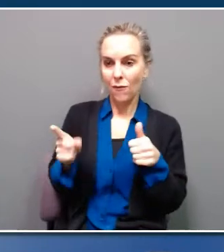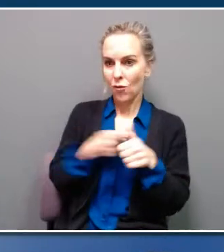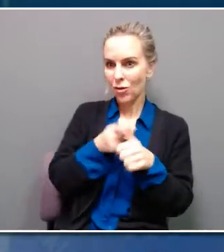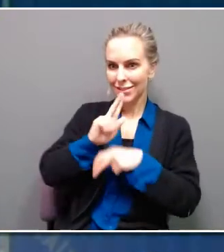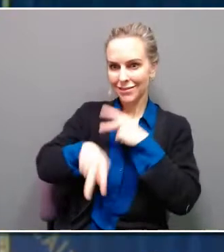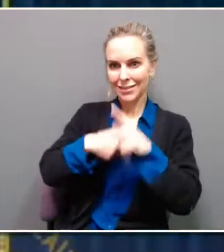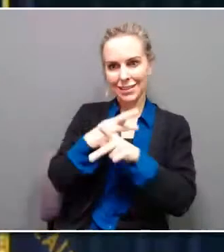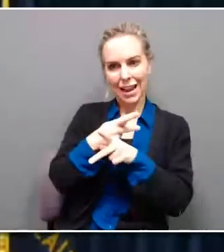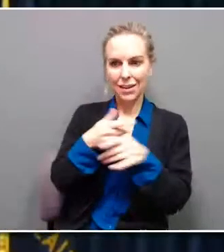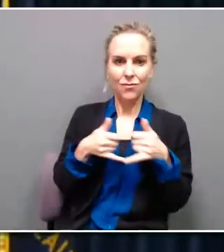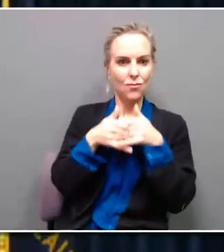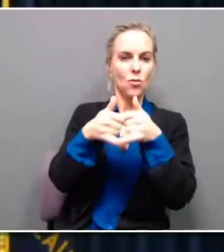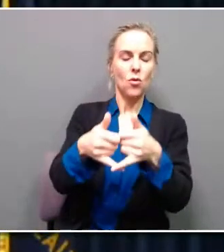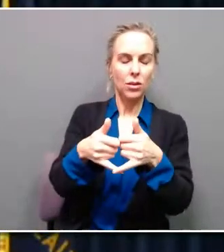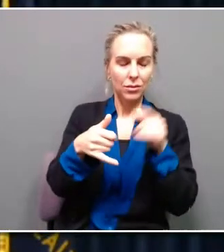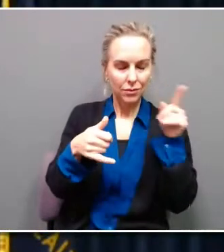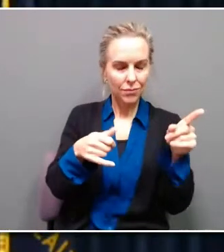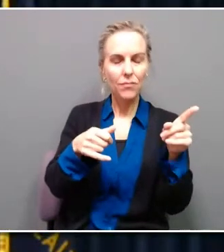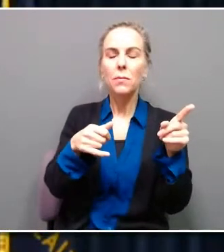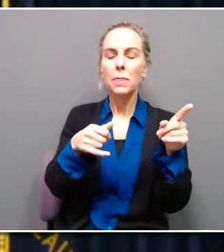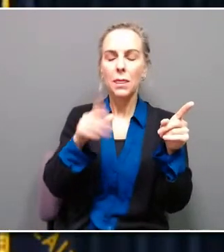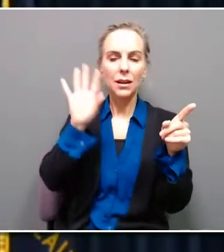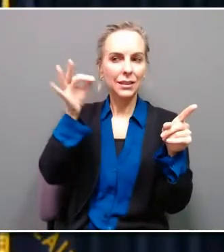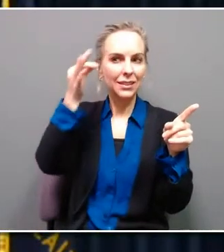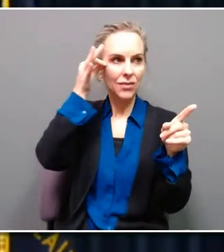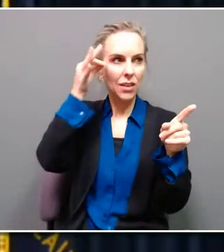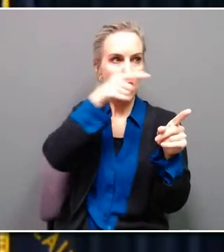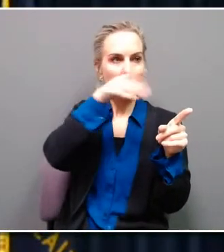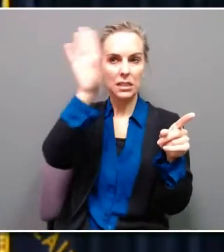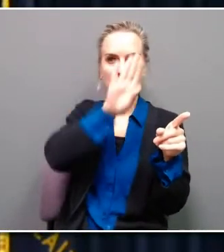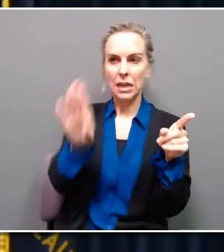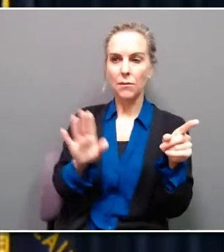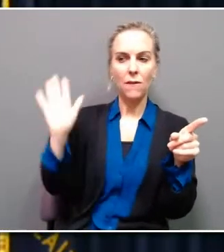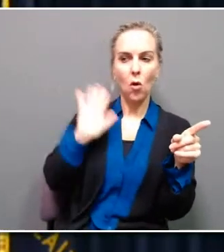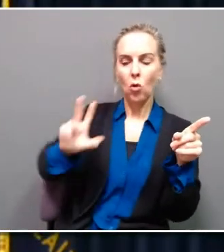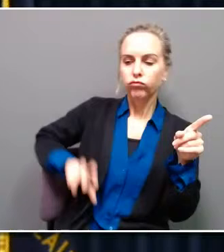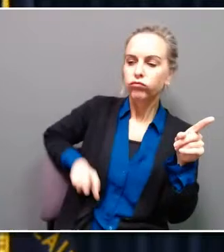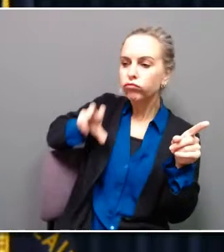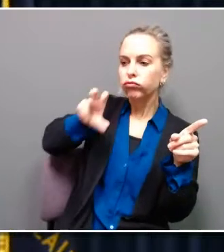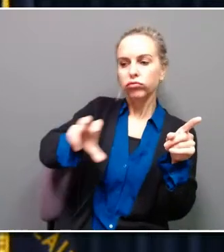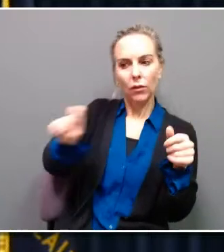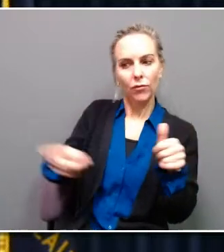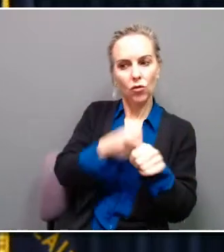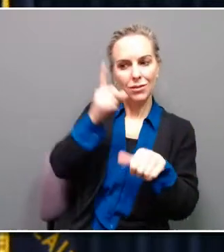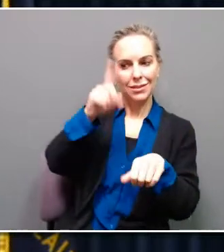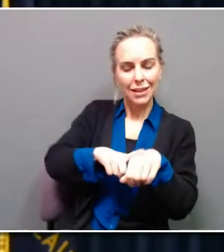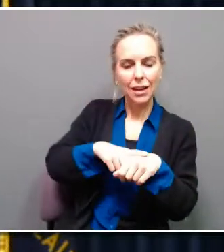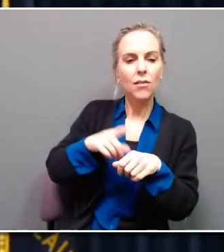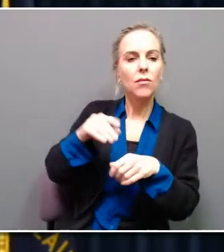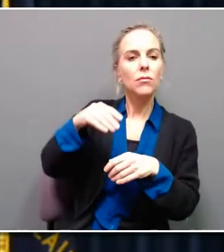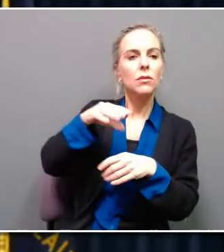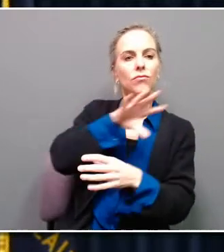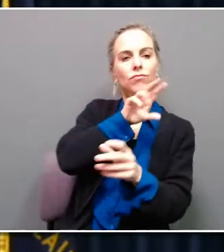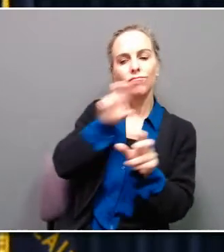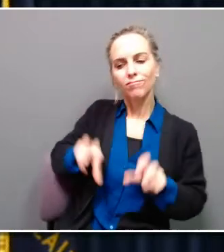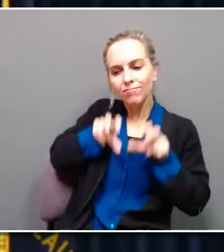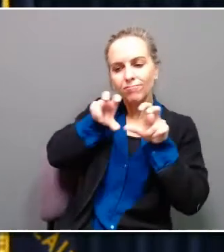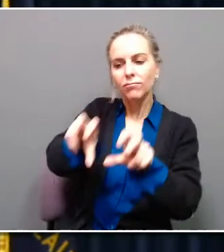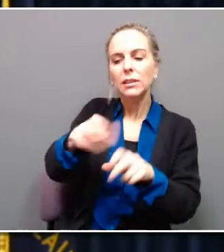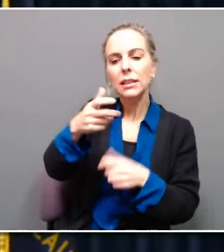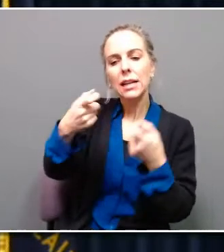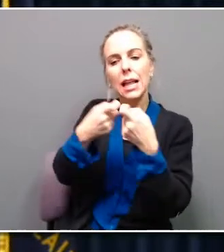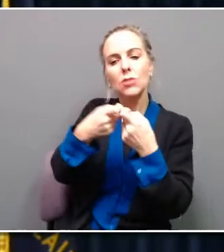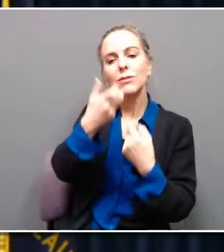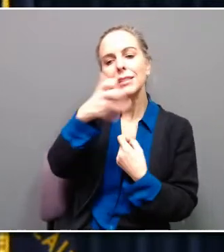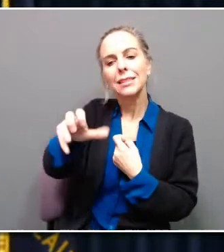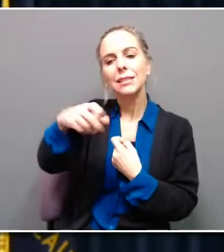that this federal cabinet has never invested in electric heat pumps before, and the first time they're doing so